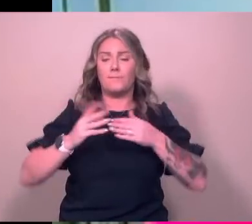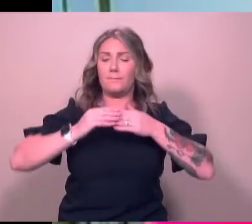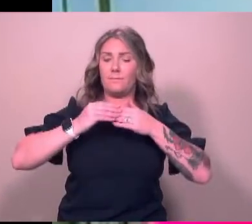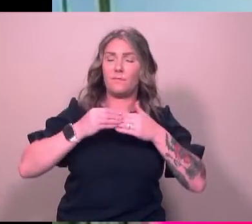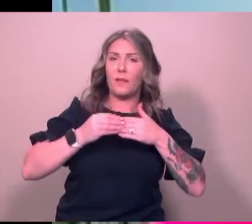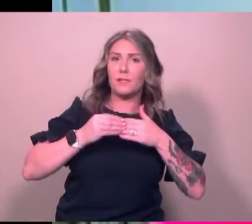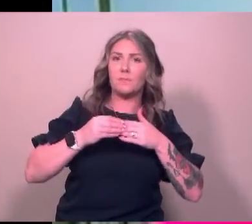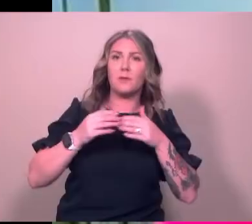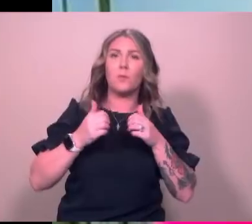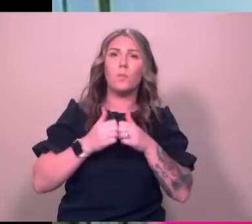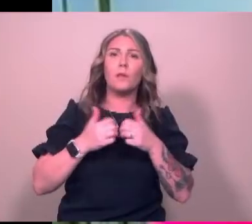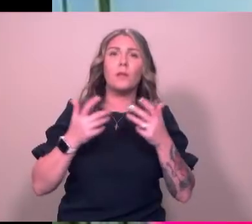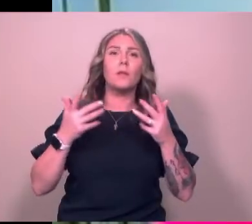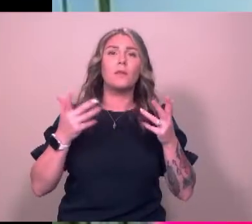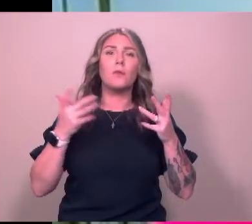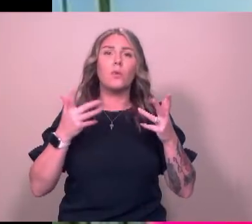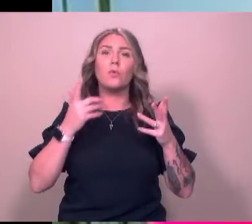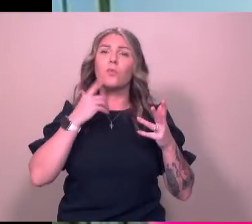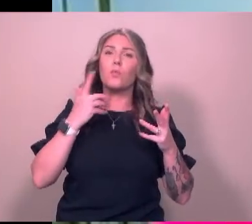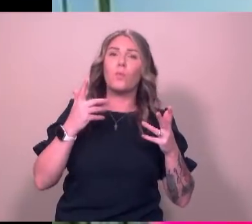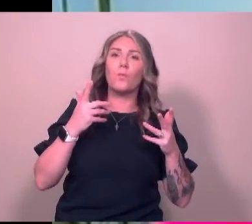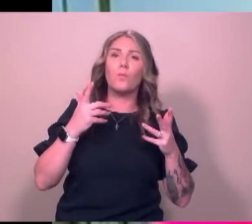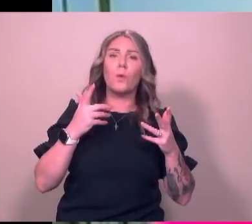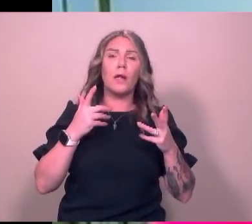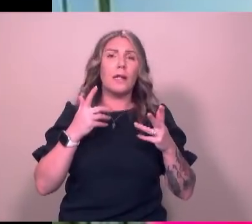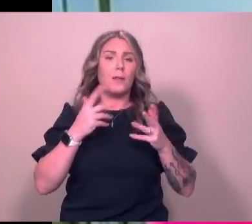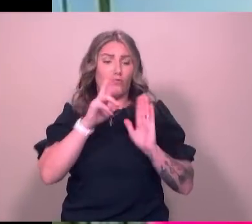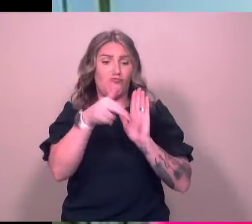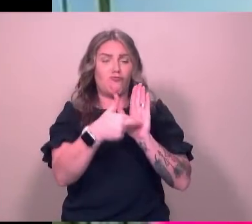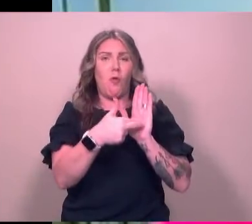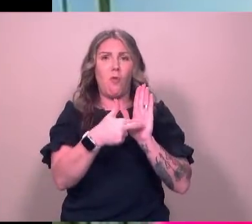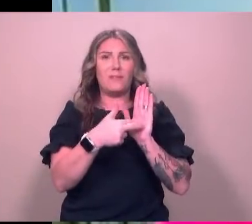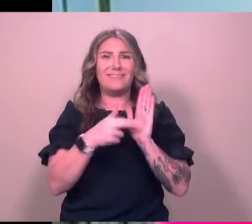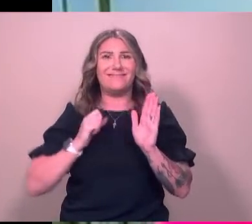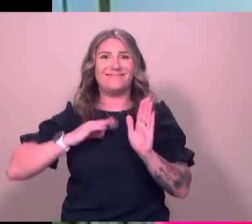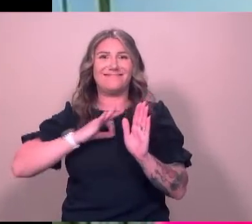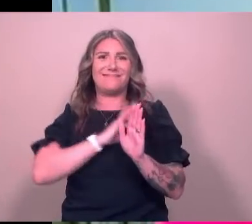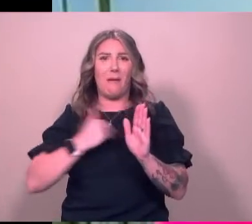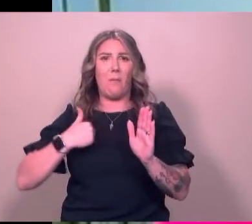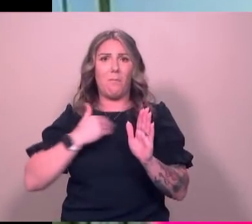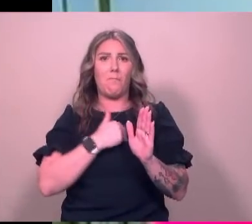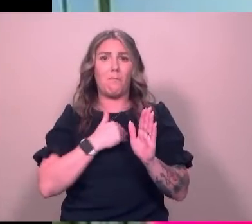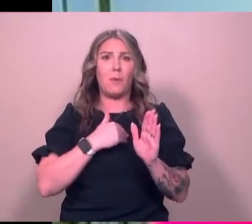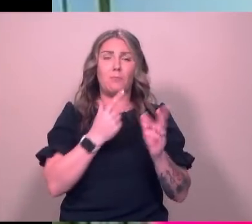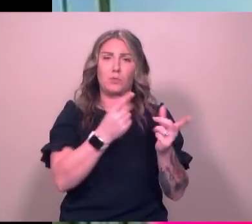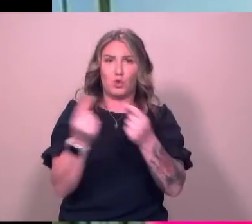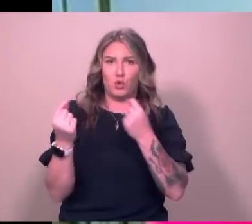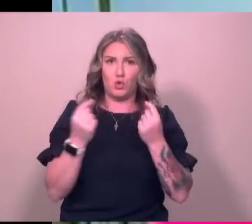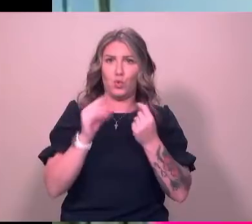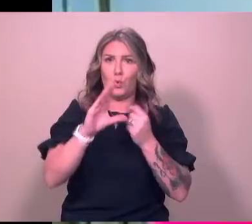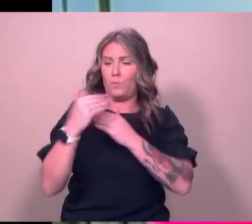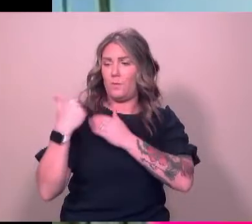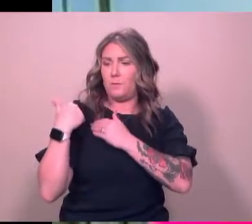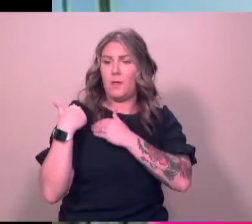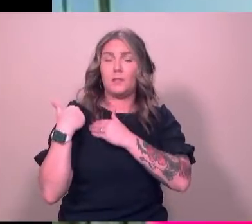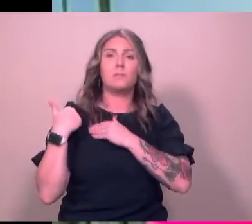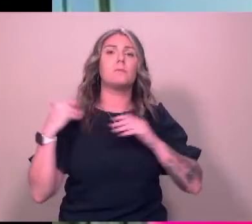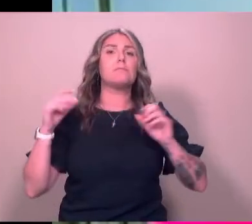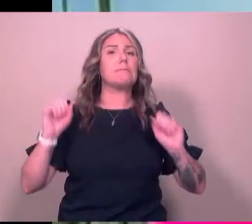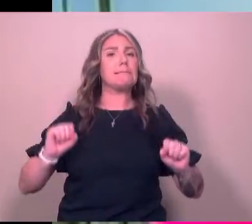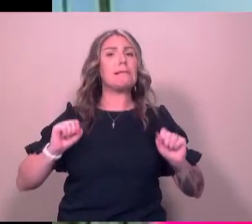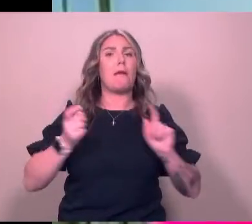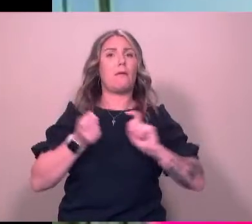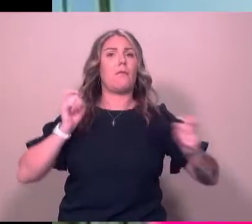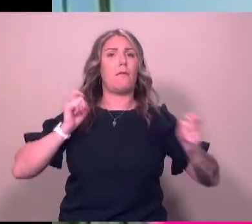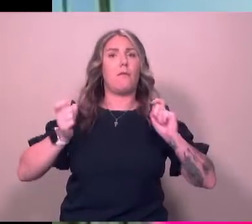flexibility with what roles different staff members can play on the healthcare team. And that's important as well when